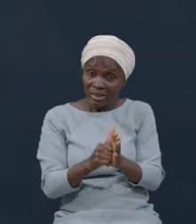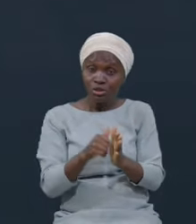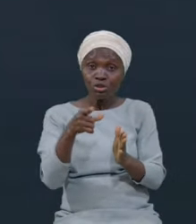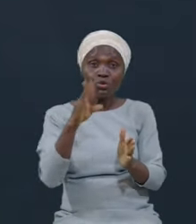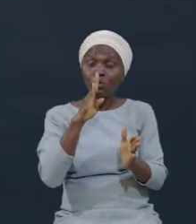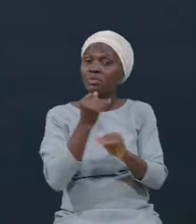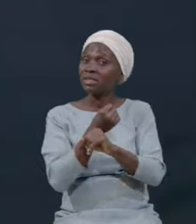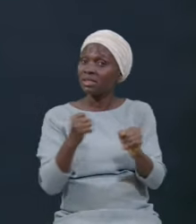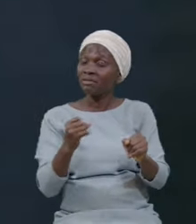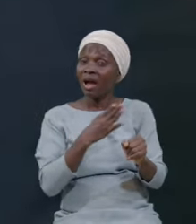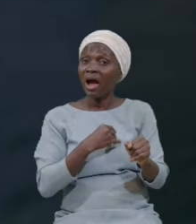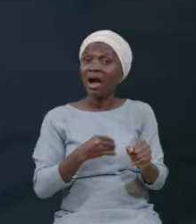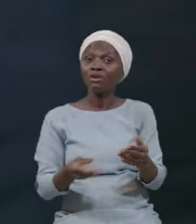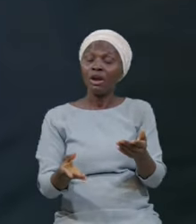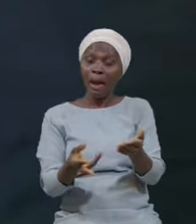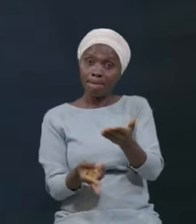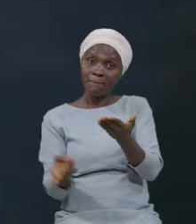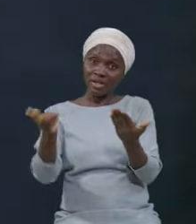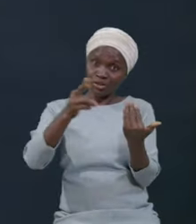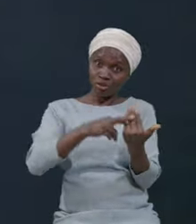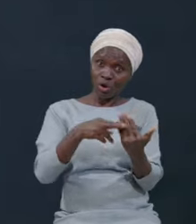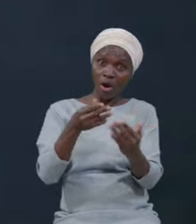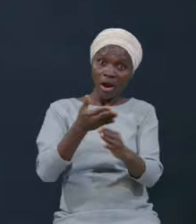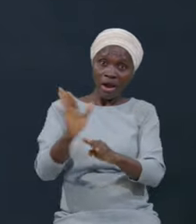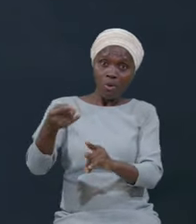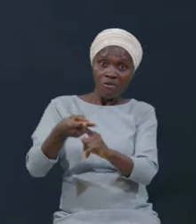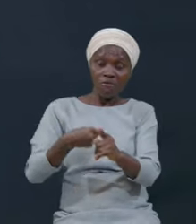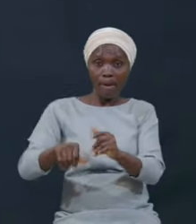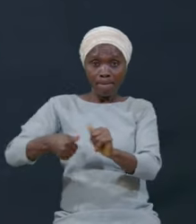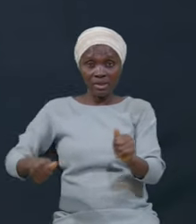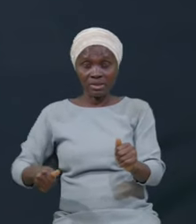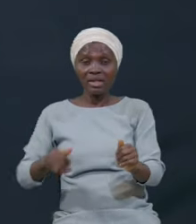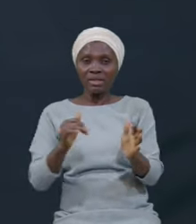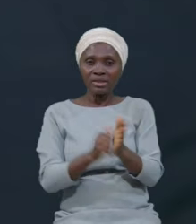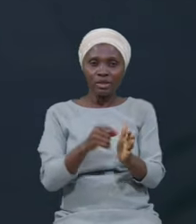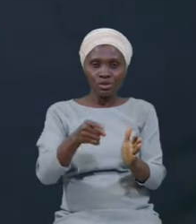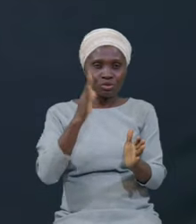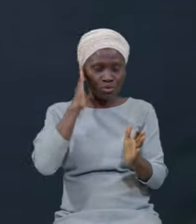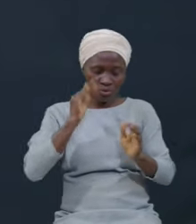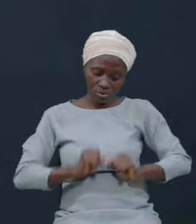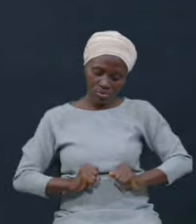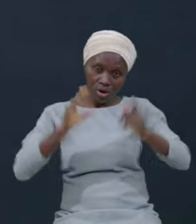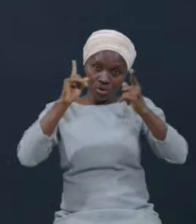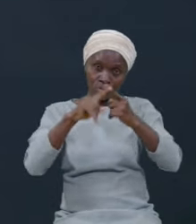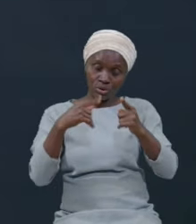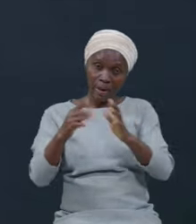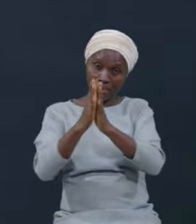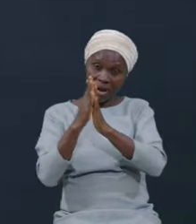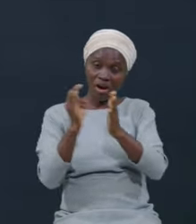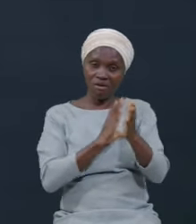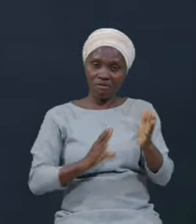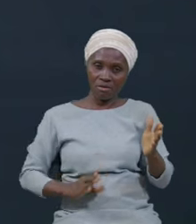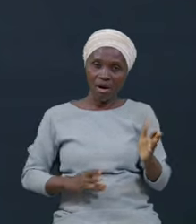backsliding, that you'll be healed. The intercession of Christ is ready, answered by heaven on